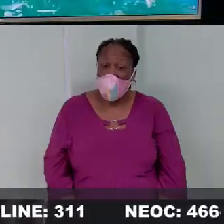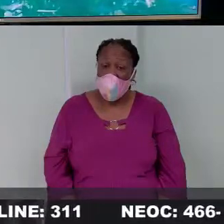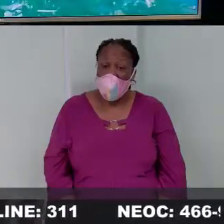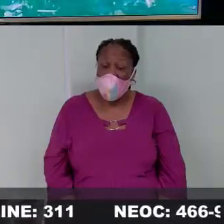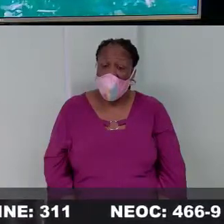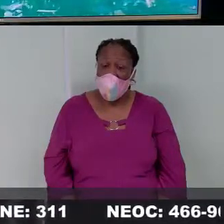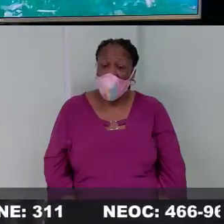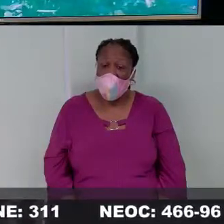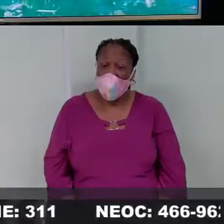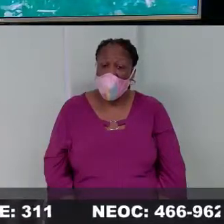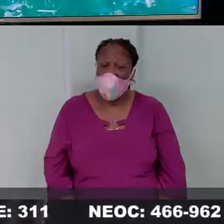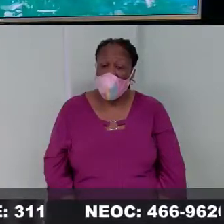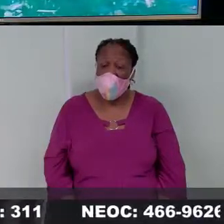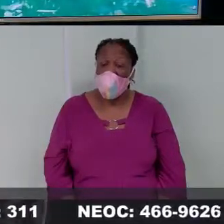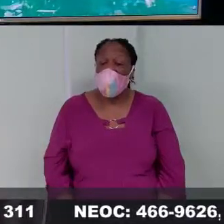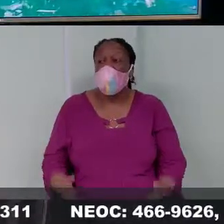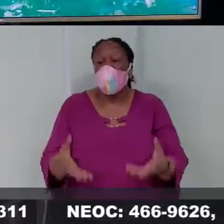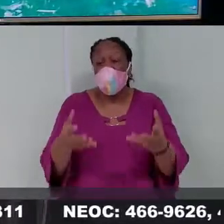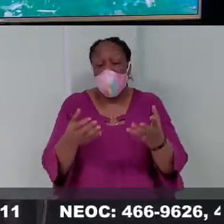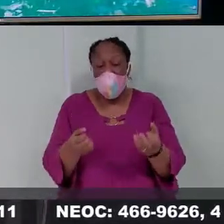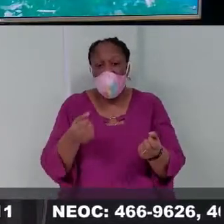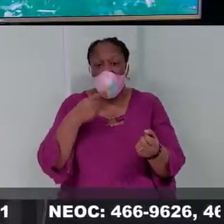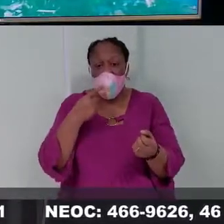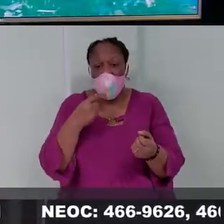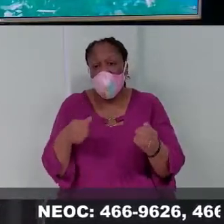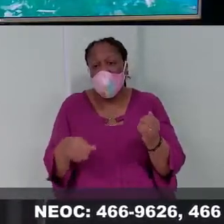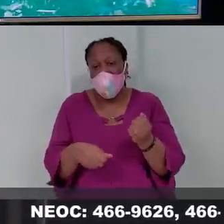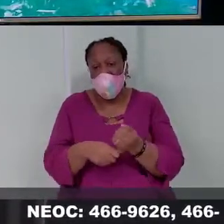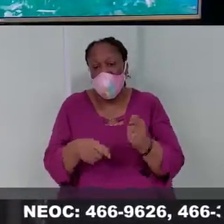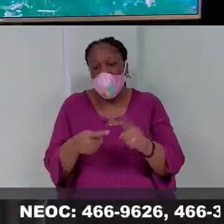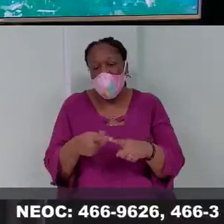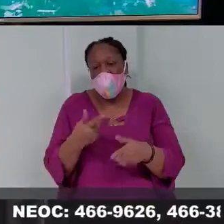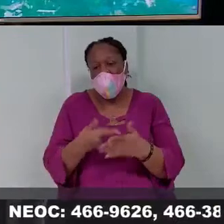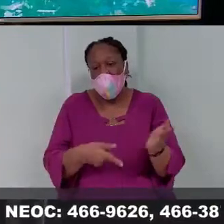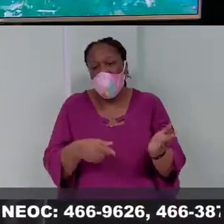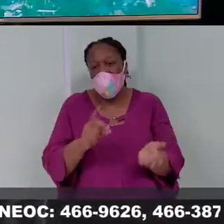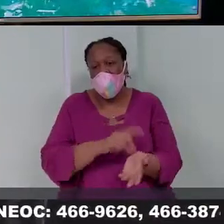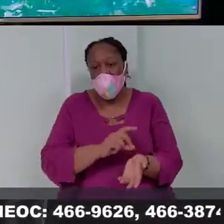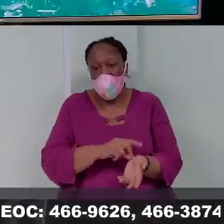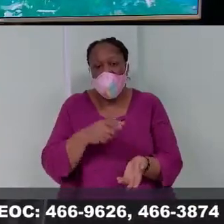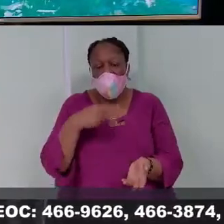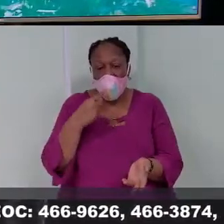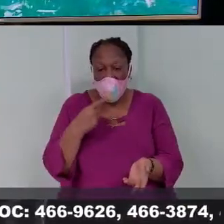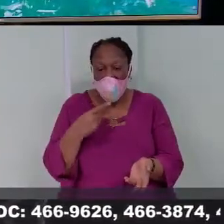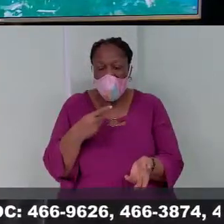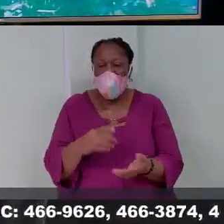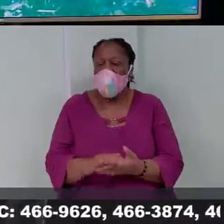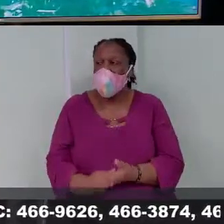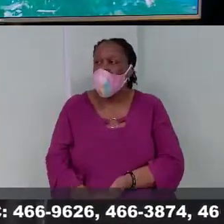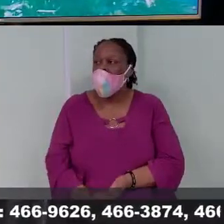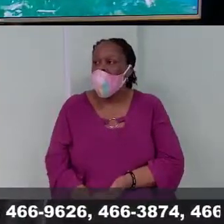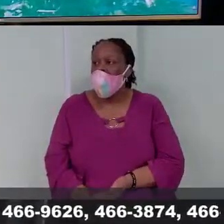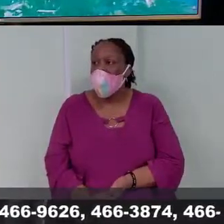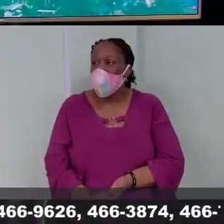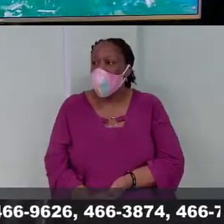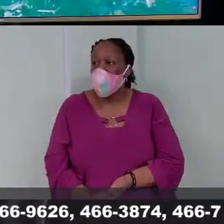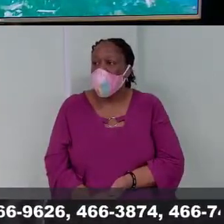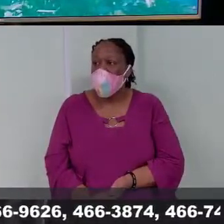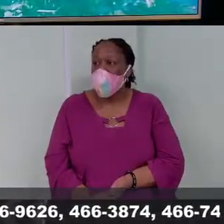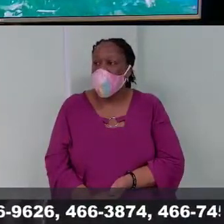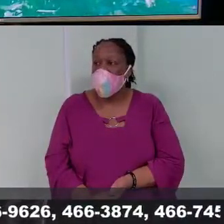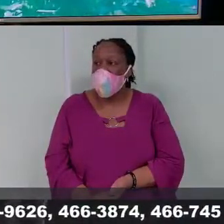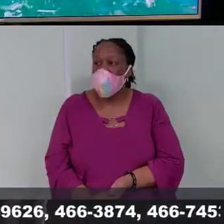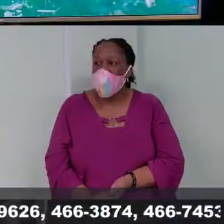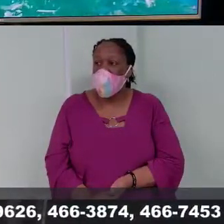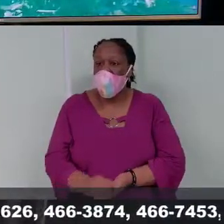Thank you, Mr. Williams. I just want to add to what my good colleague, Dr. Wilkinson, just said. At